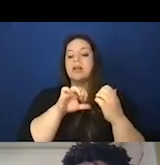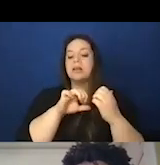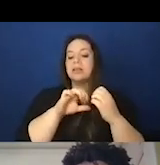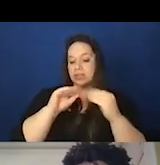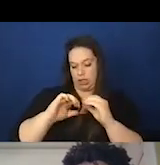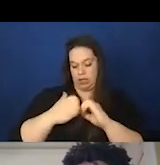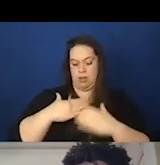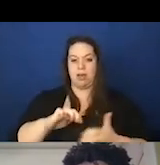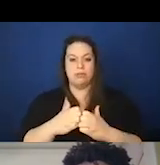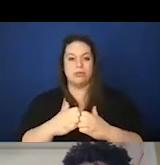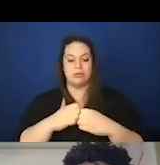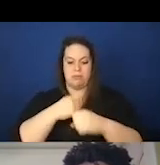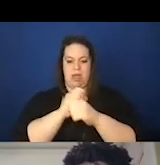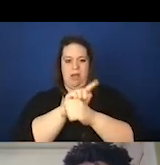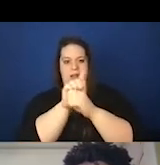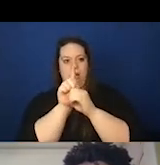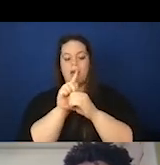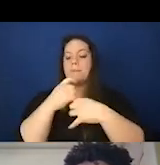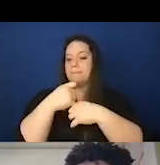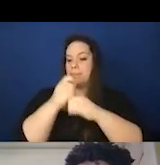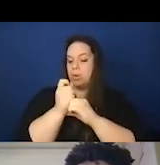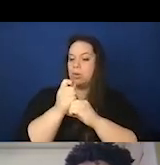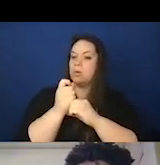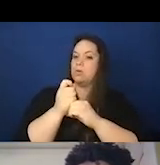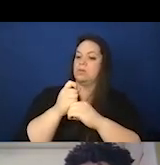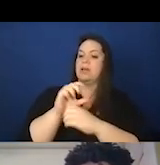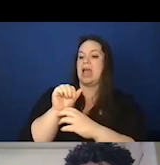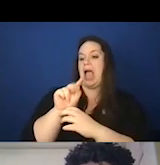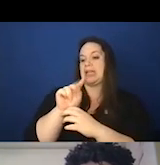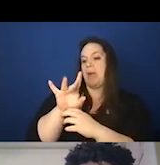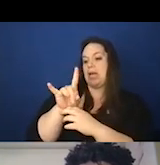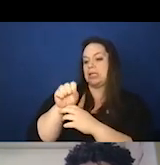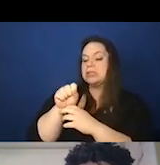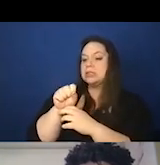actually create those spike proteins and produce antibodies in terms